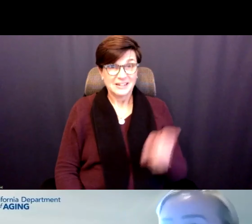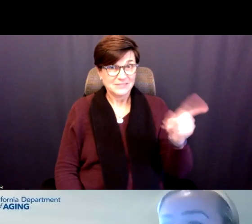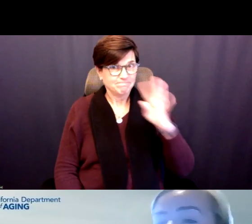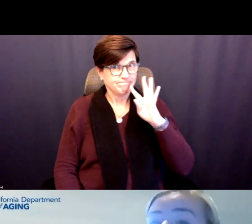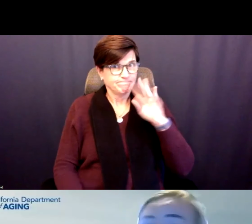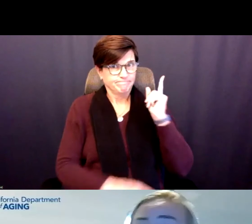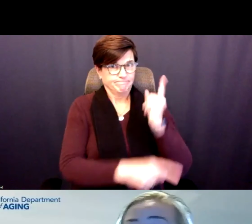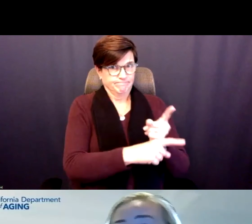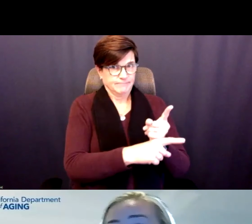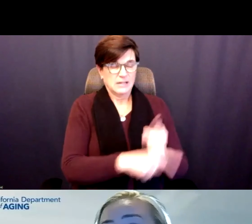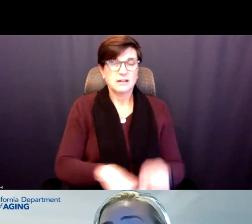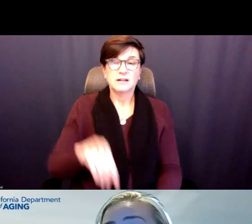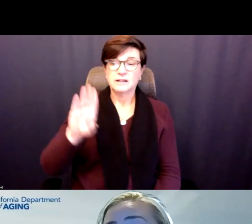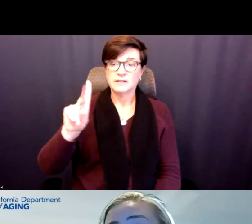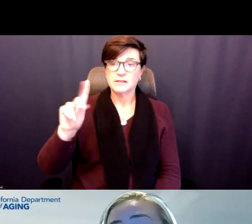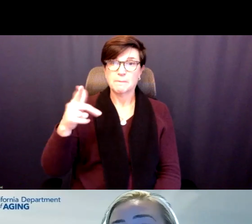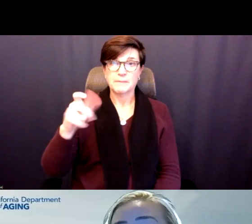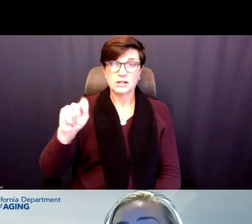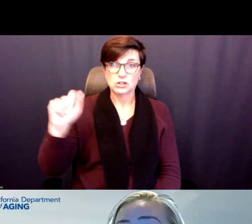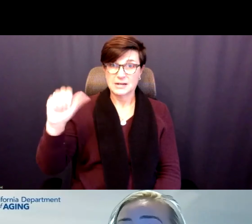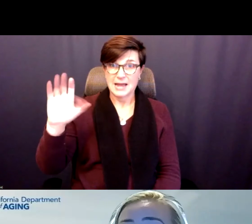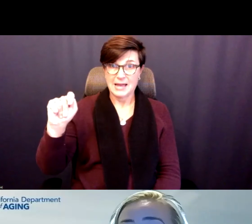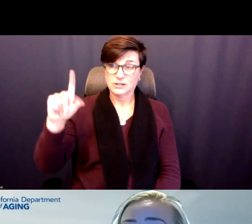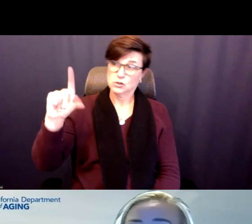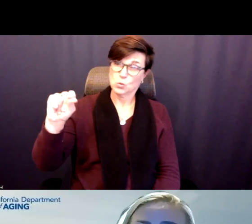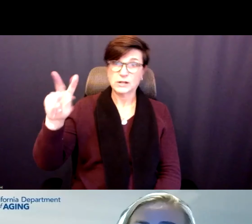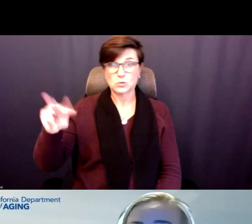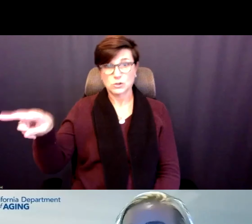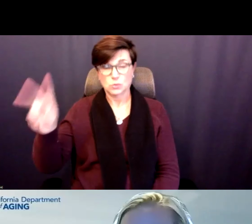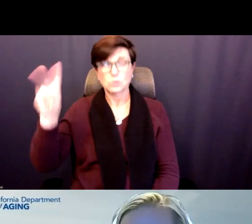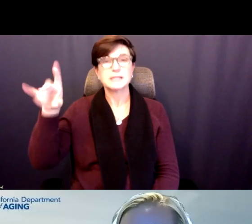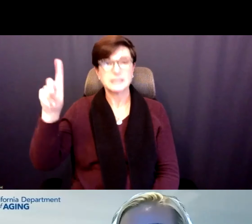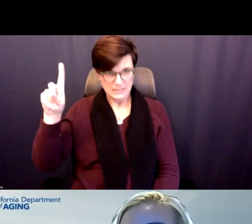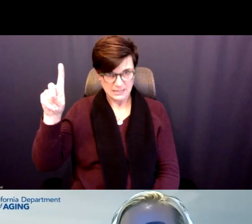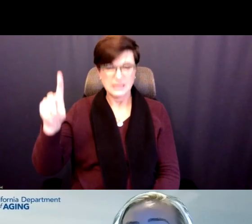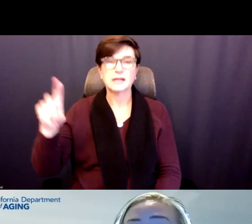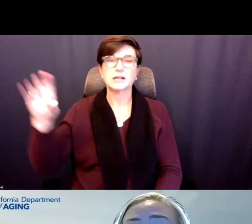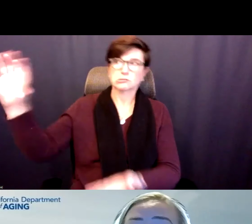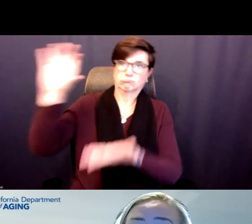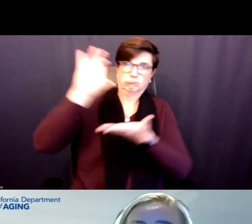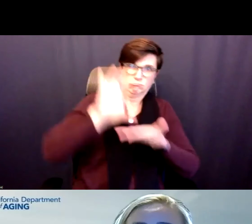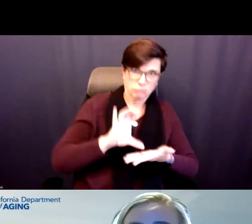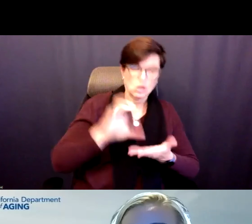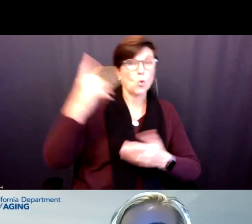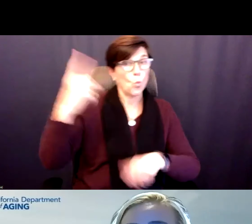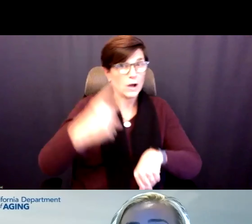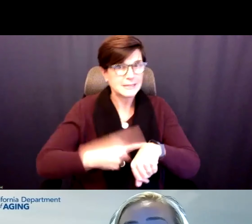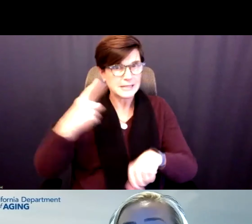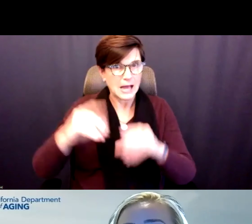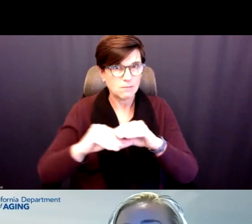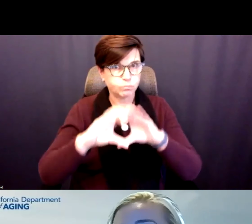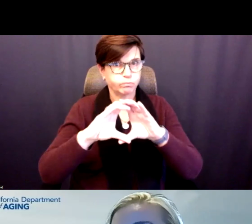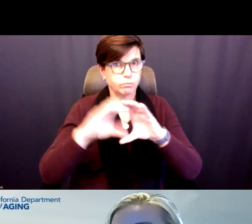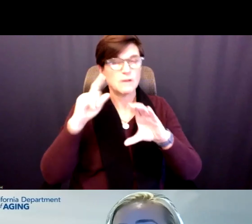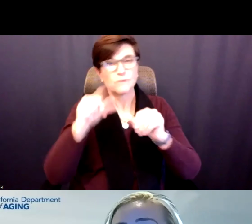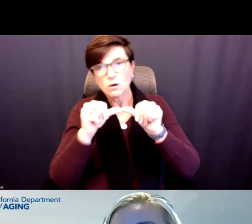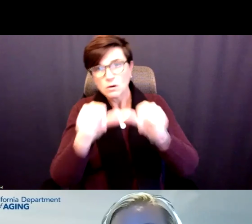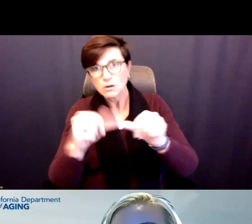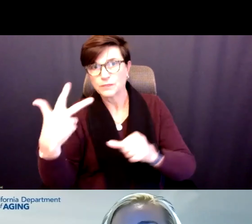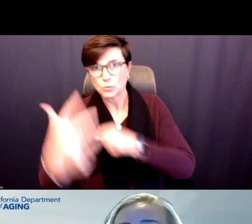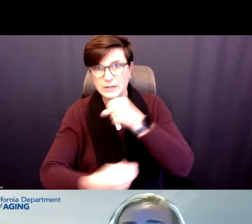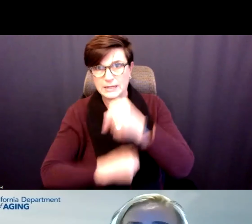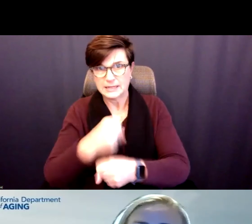of 2022 did allocate $4.5 million of one-time funding from our general fund for 3 years to the California